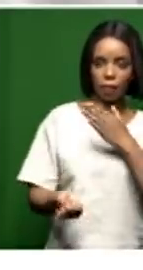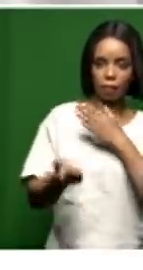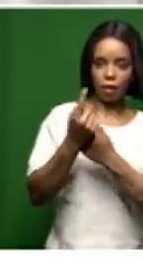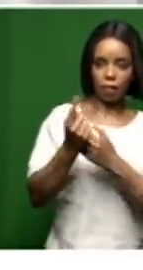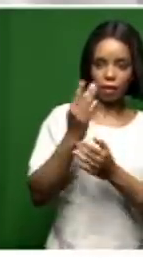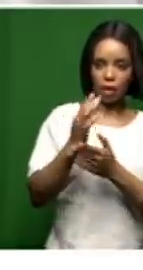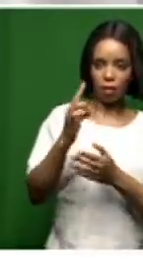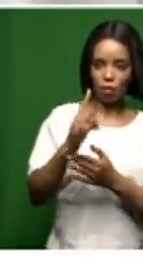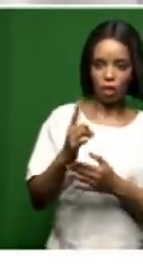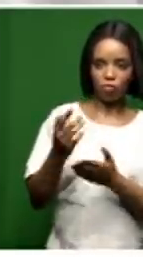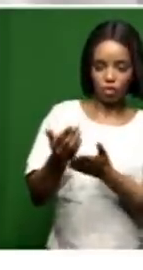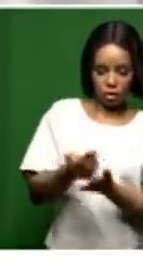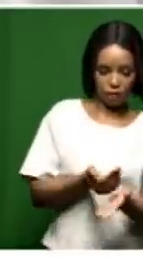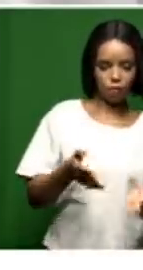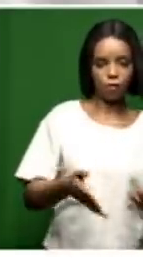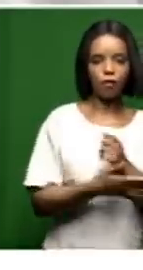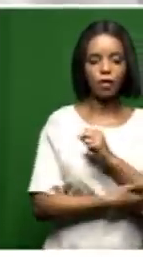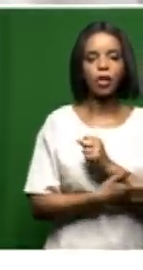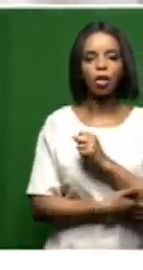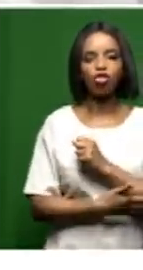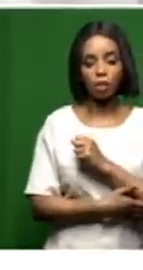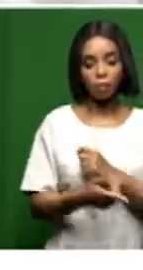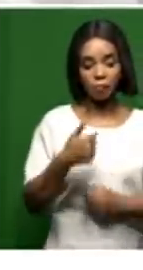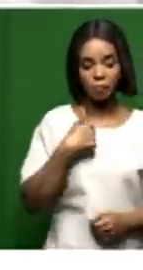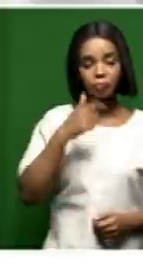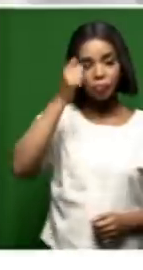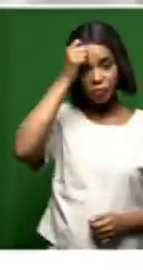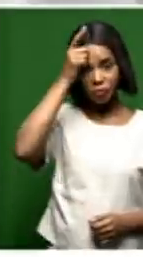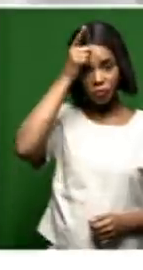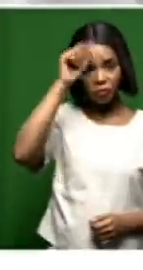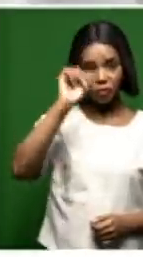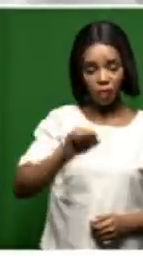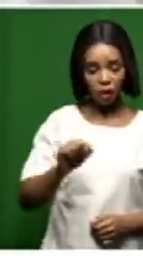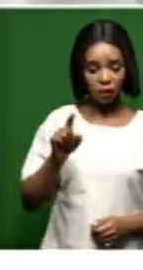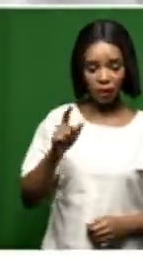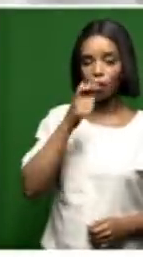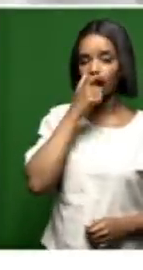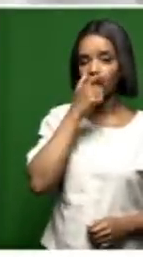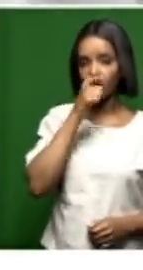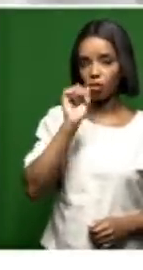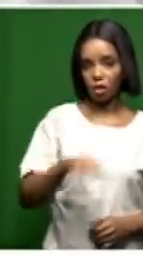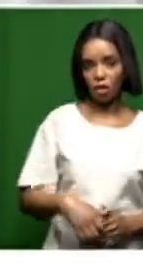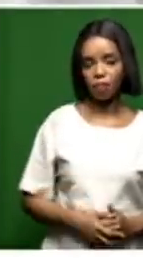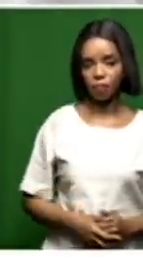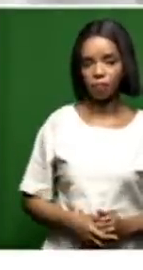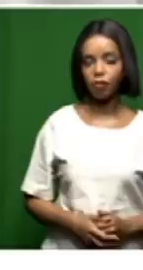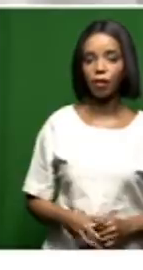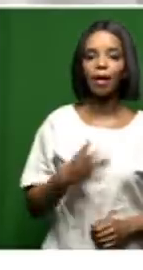this country. Look, I really understand where Ramaphosa comes from. And I like the fact